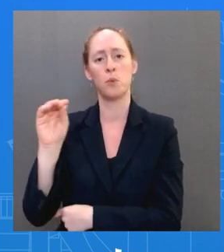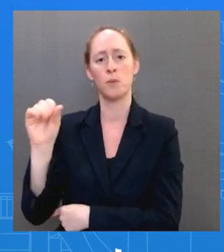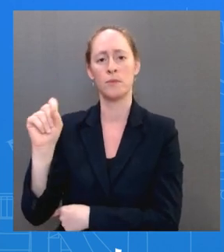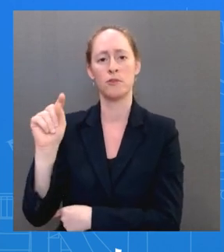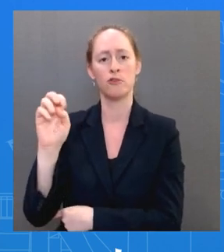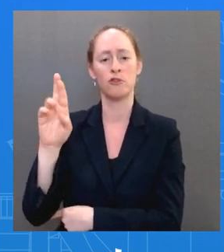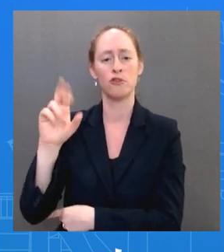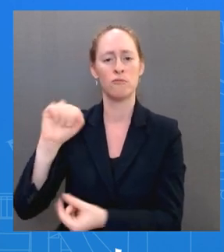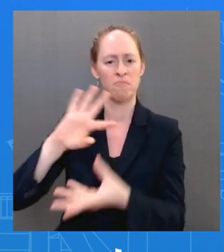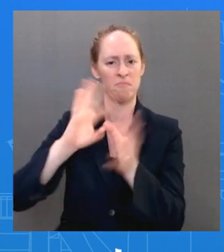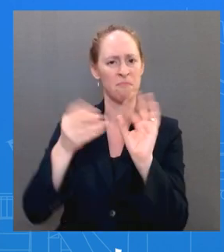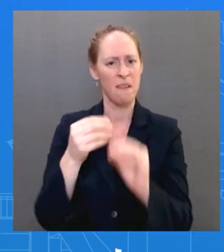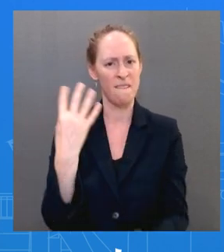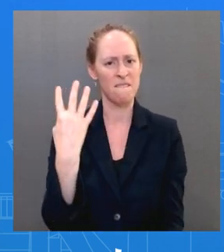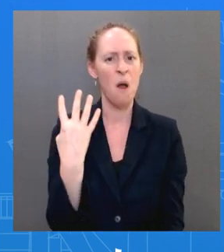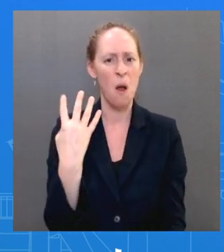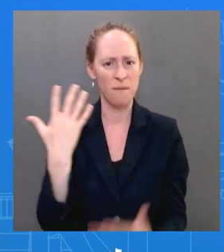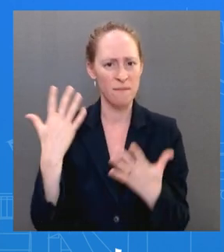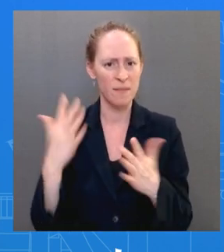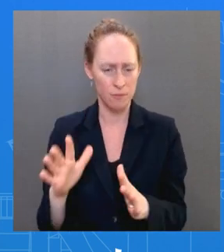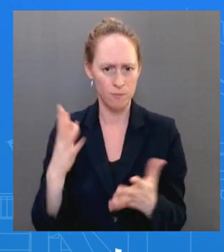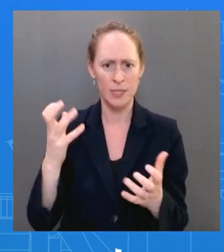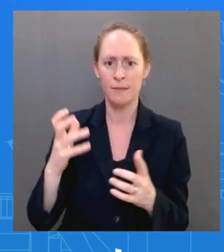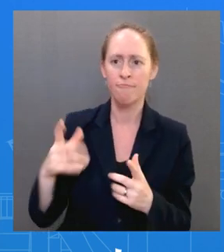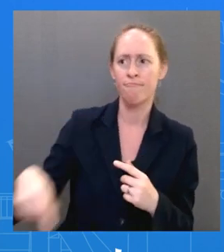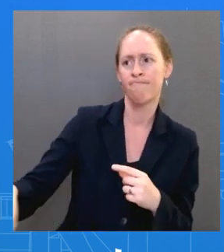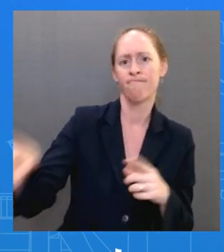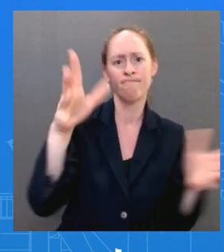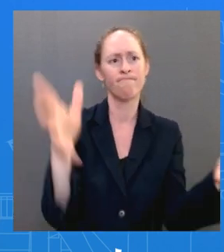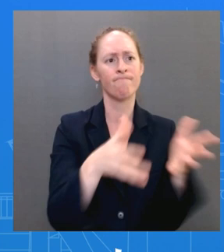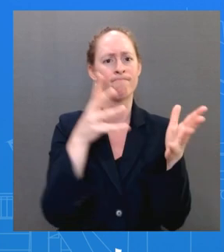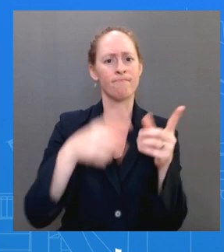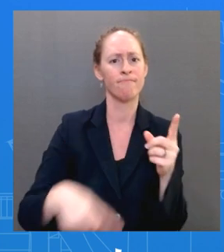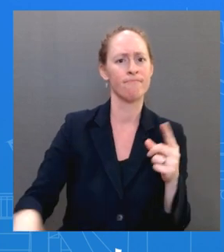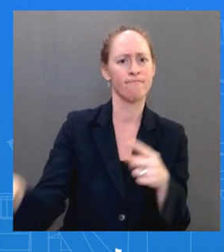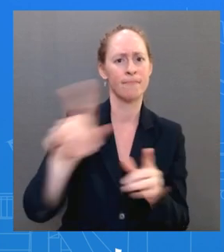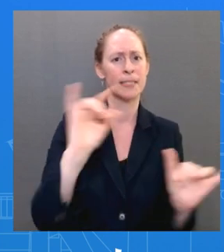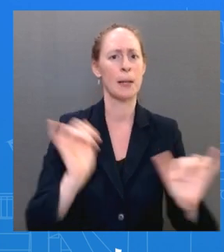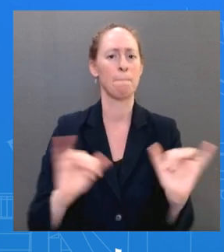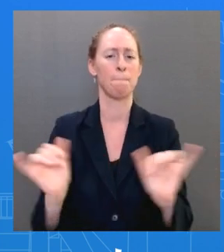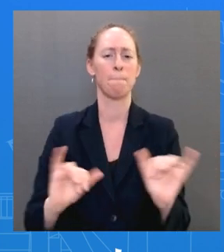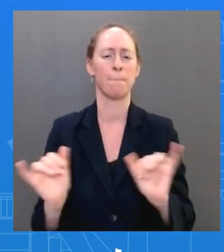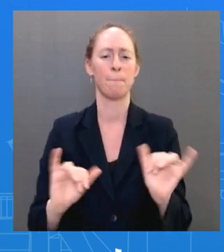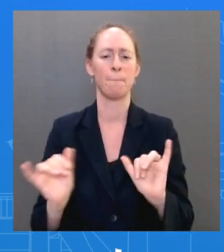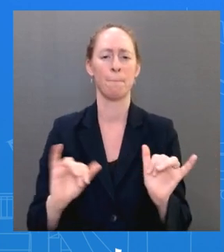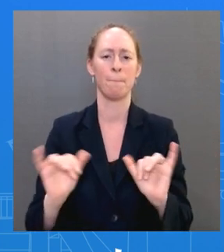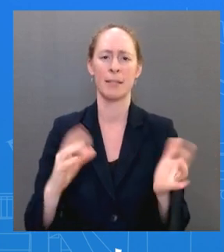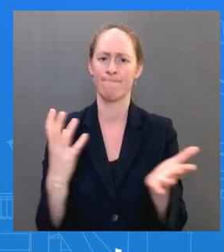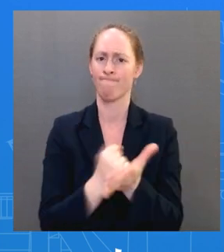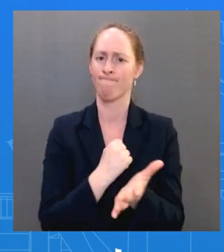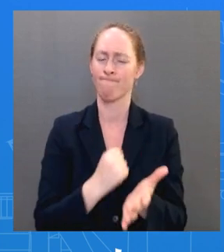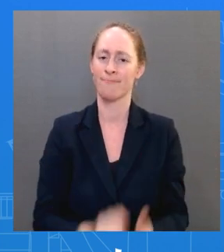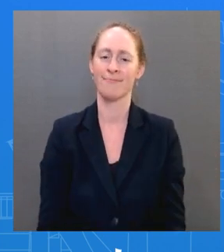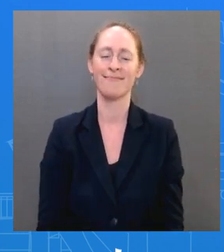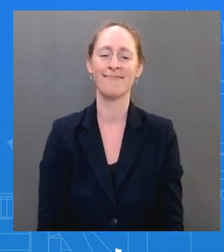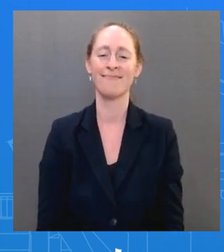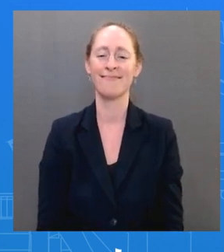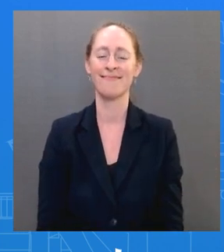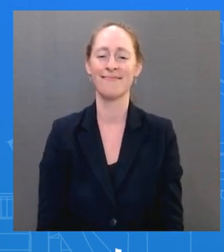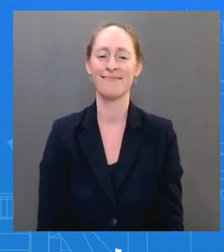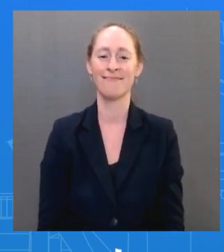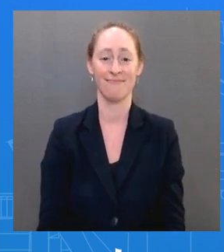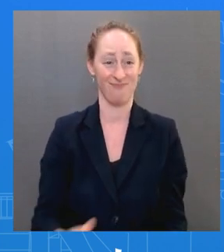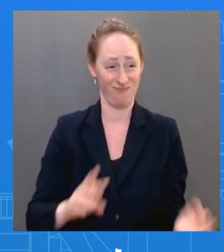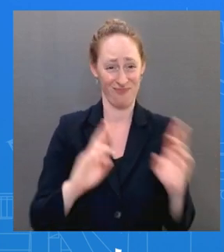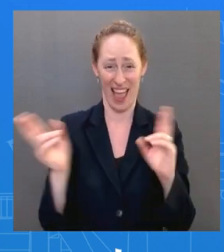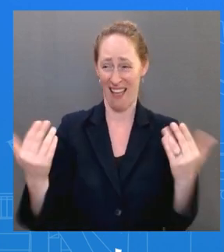for free at 90,000 convenient places nationwide. And he's benefiting from Paxlovid, a